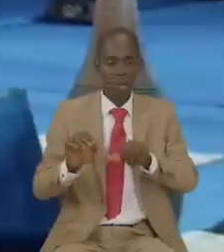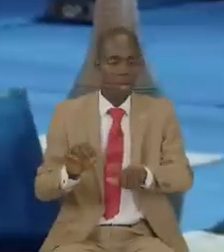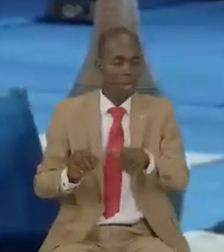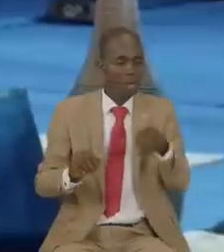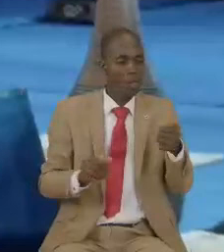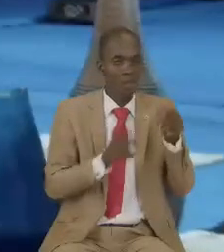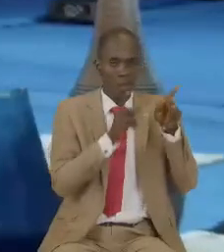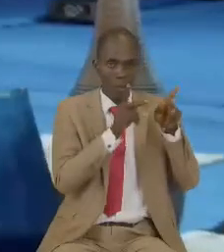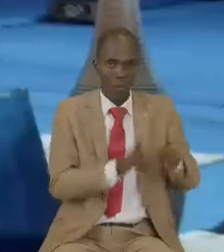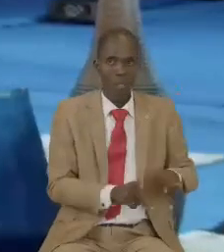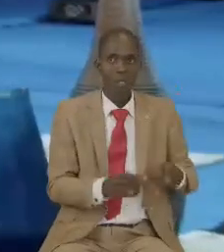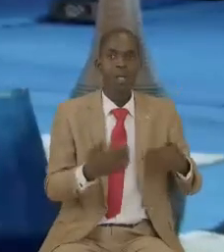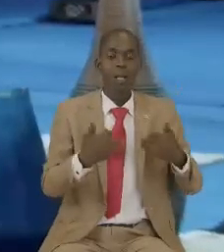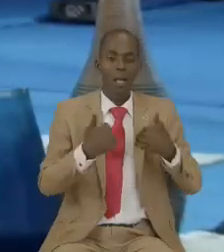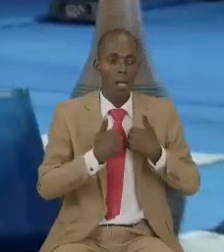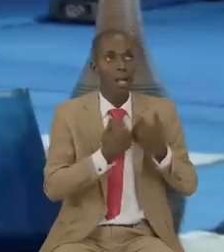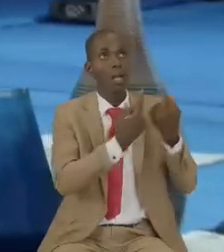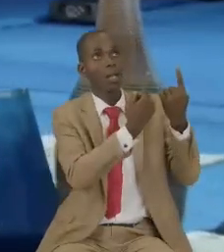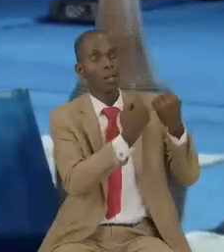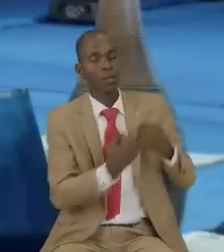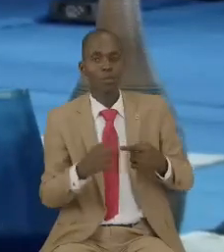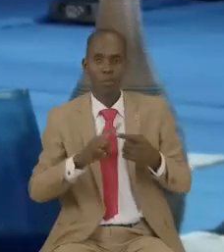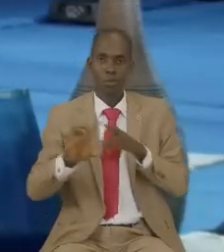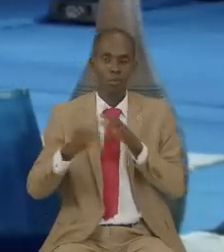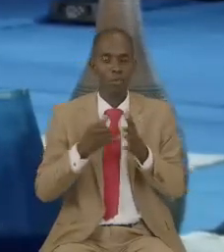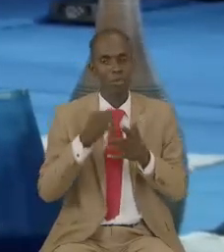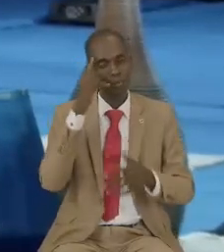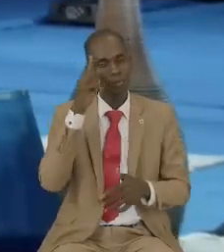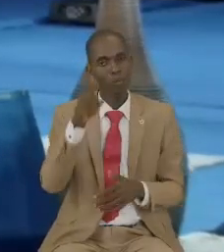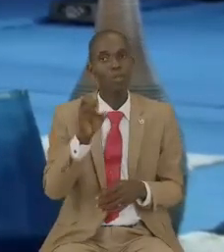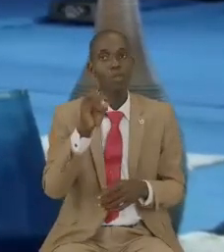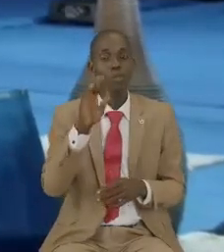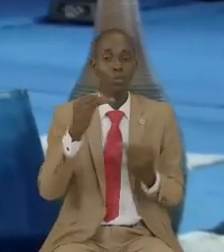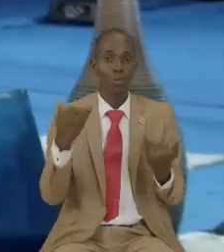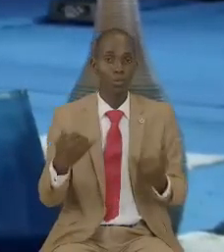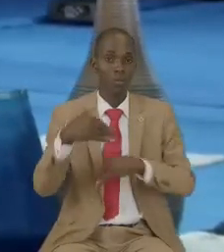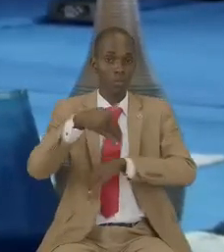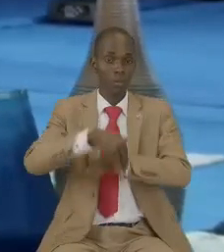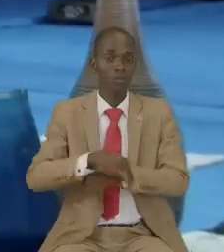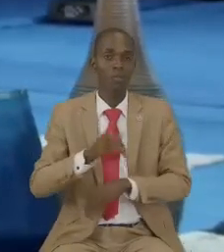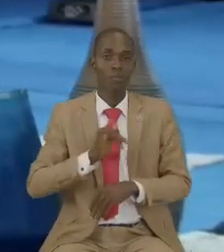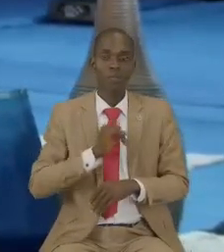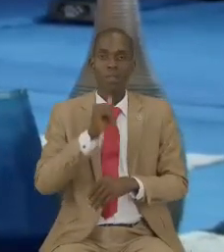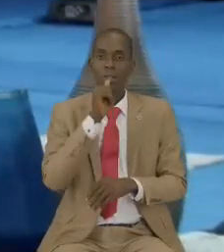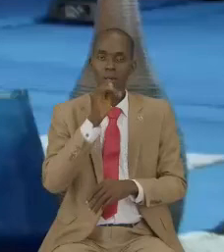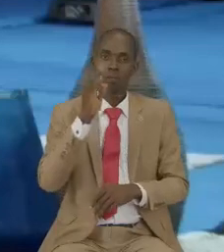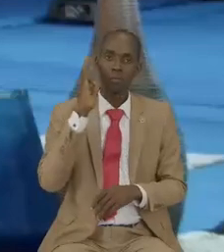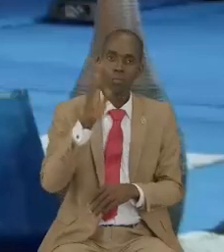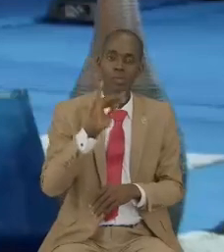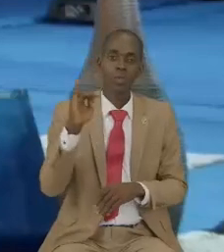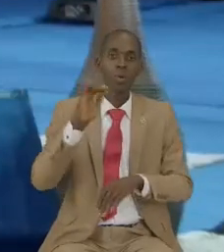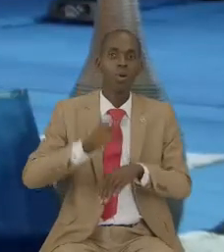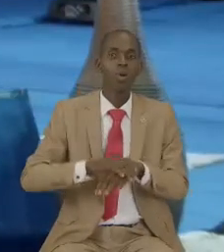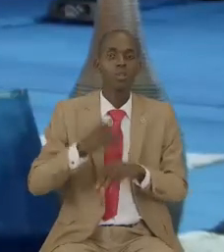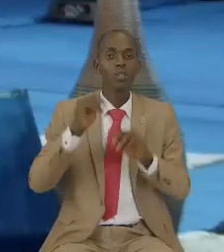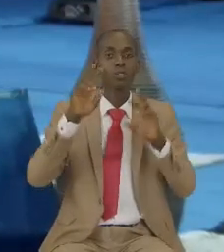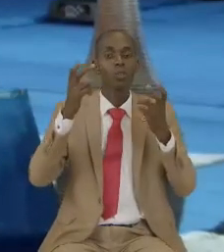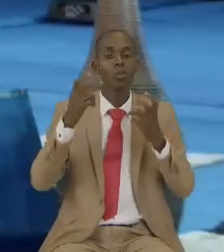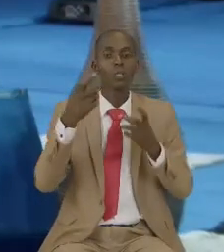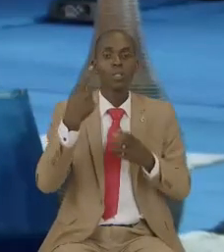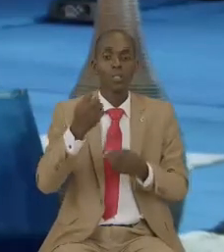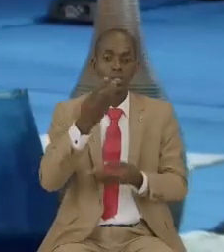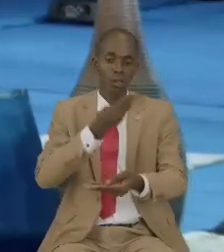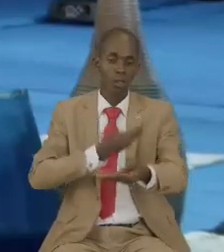person has come to do it for you. So tonight, I'm talking on the